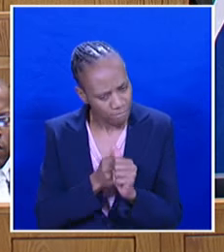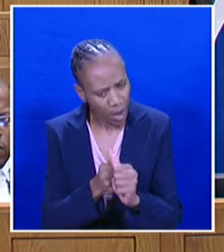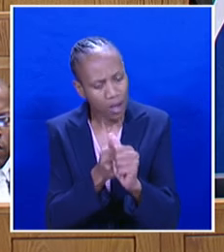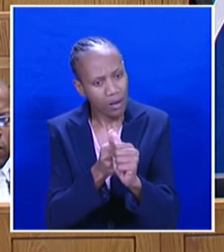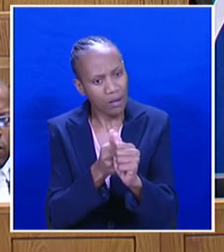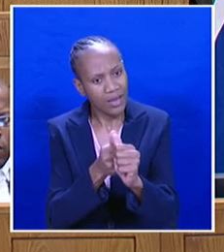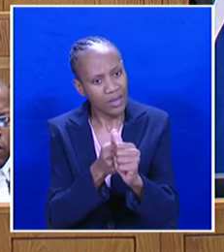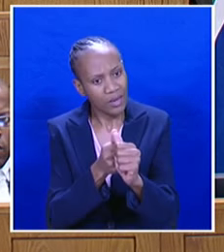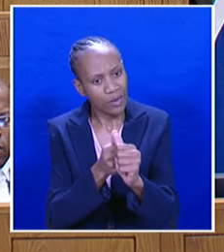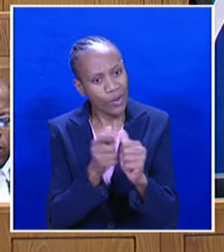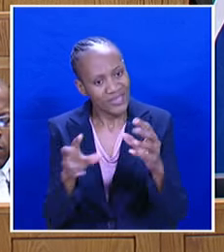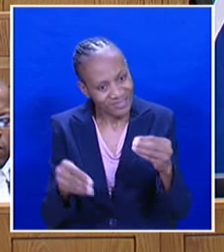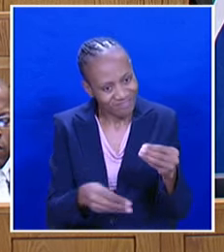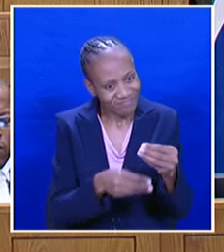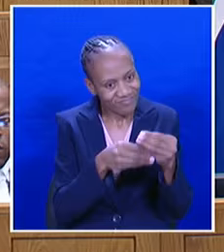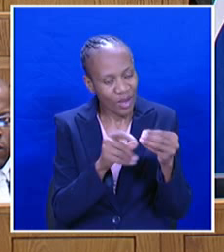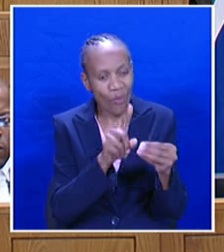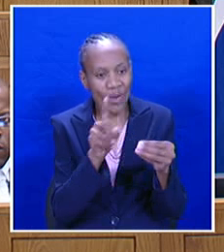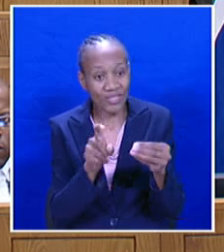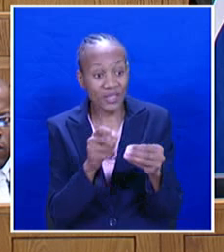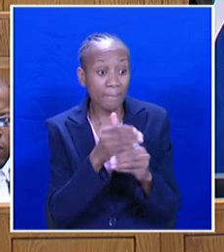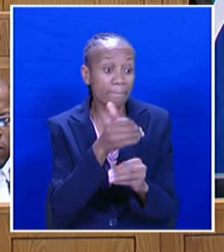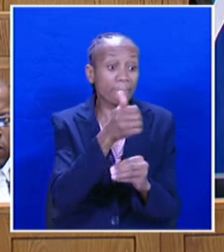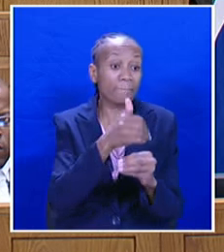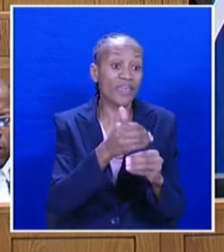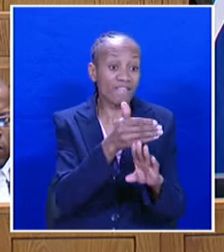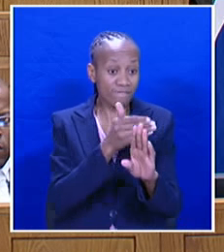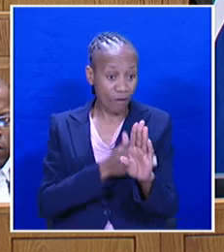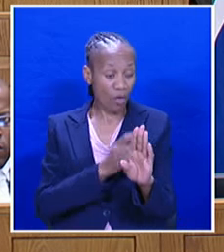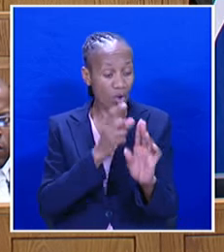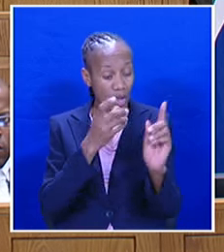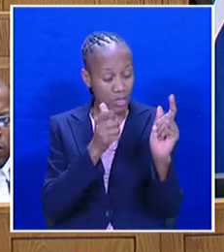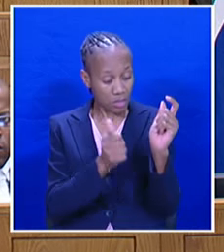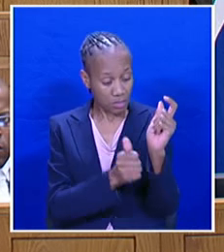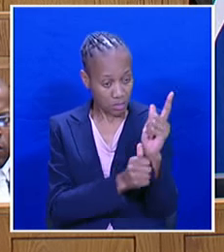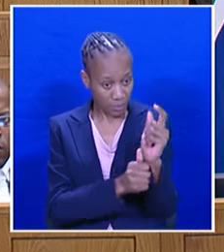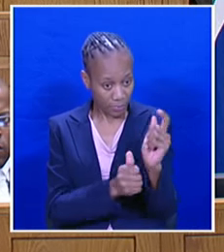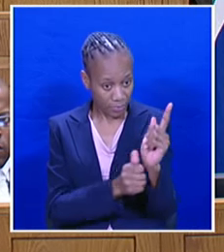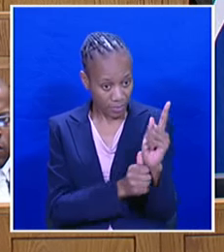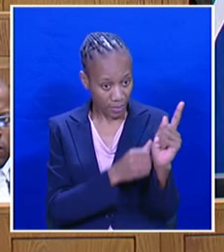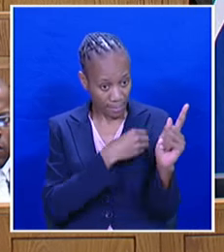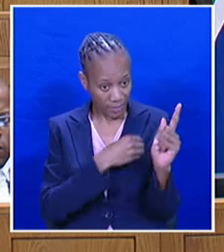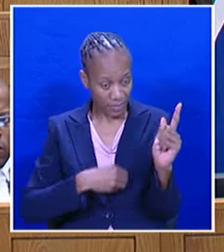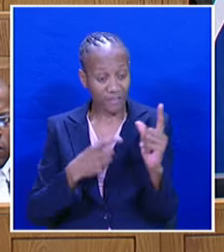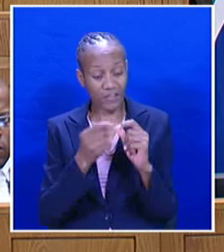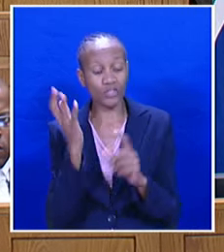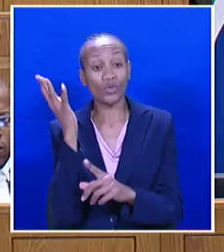the response he gave to the response he gave to the question of the Honorable Van